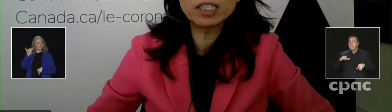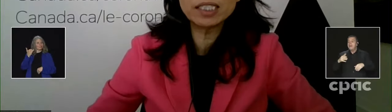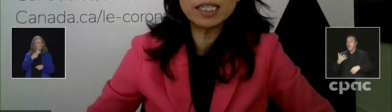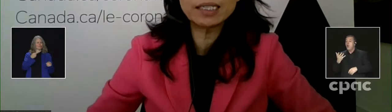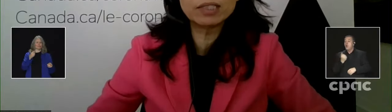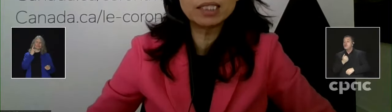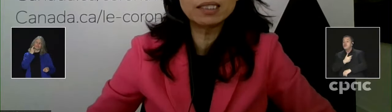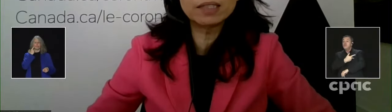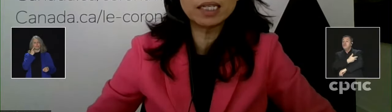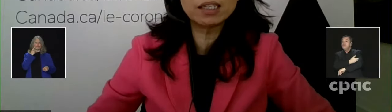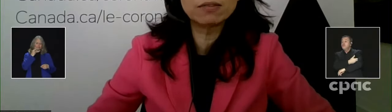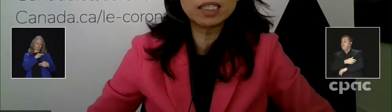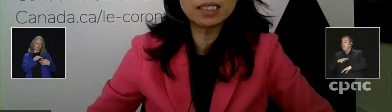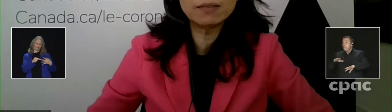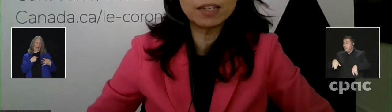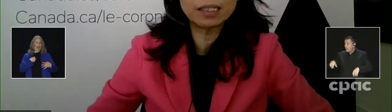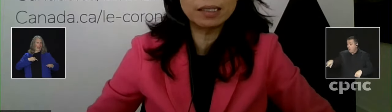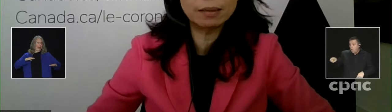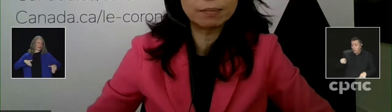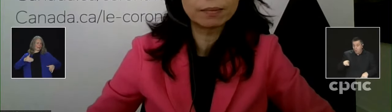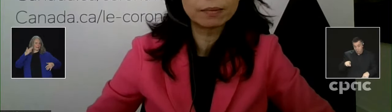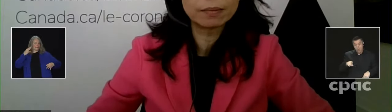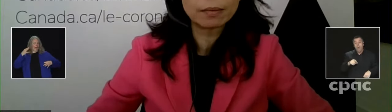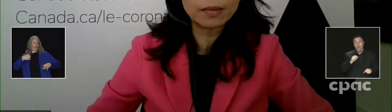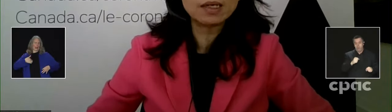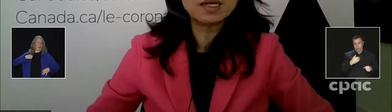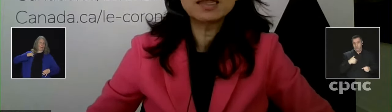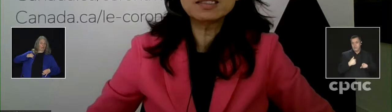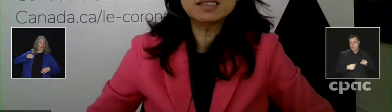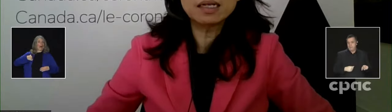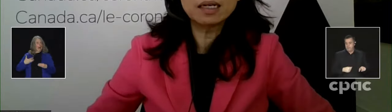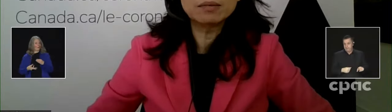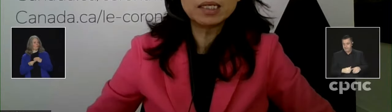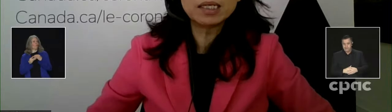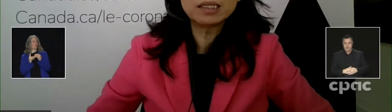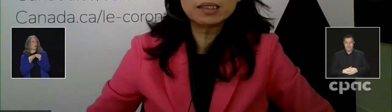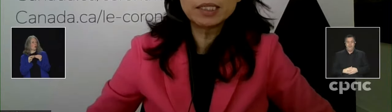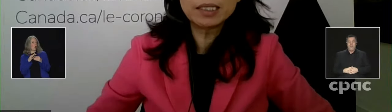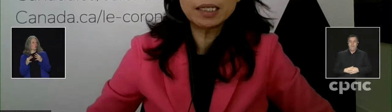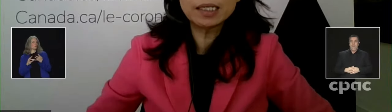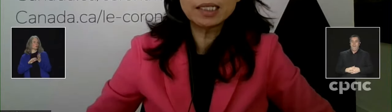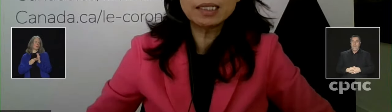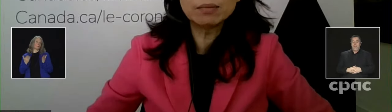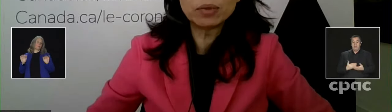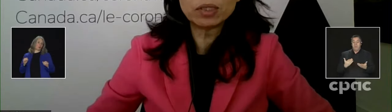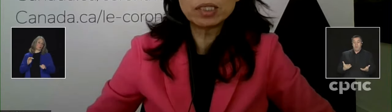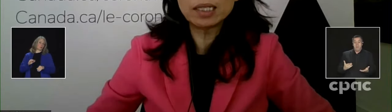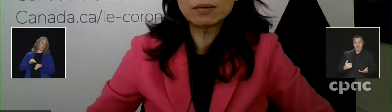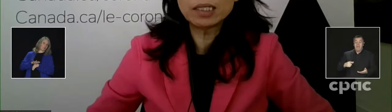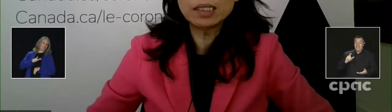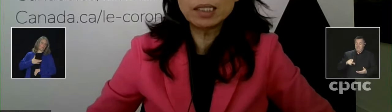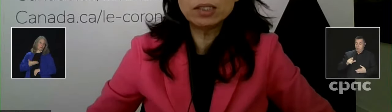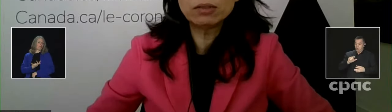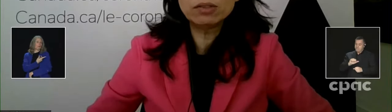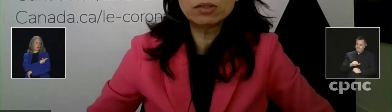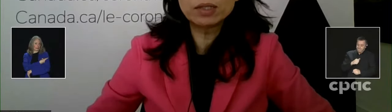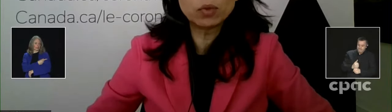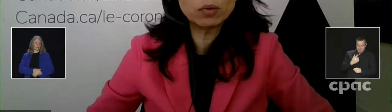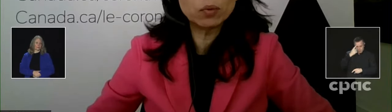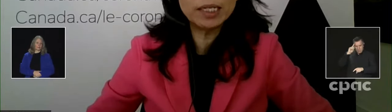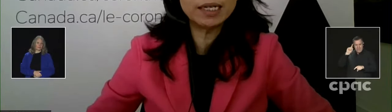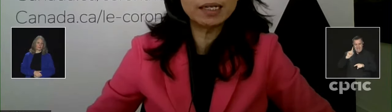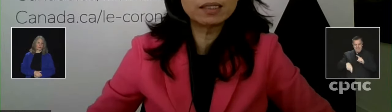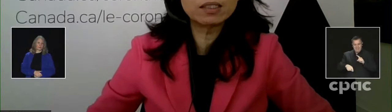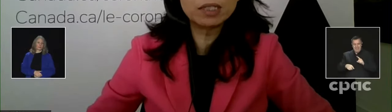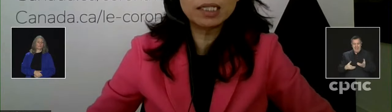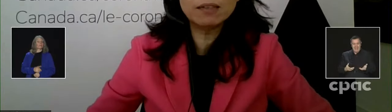who have not yet received a COVID-19 vaccine. At this time, it is particularly important that we continue doing